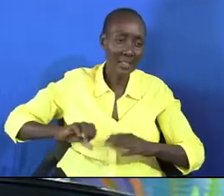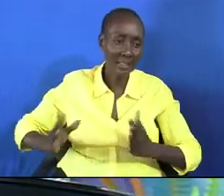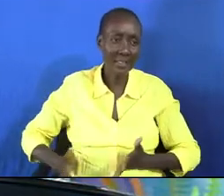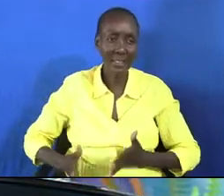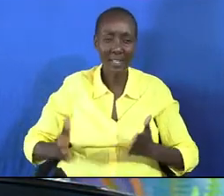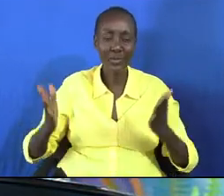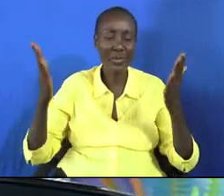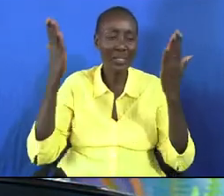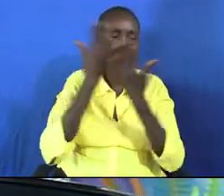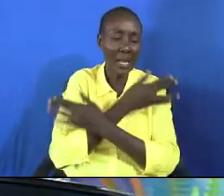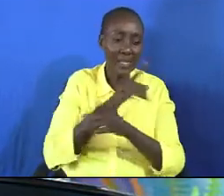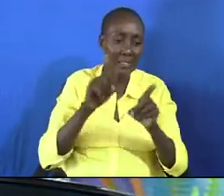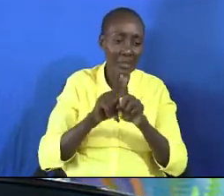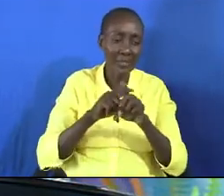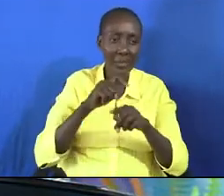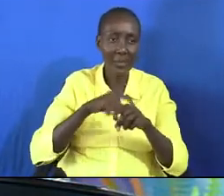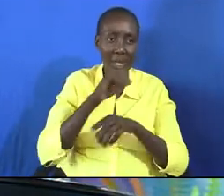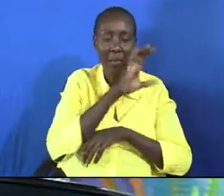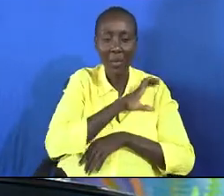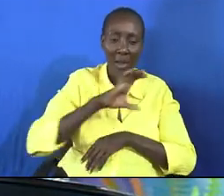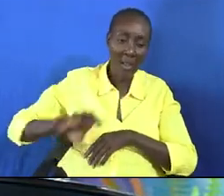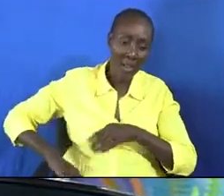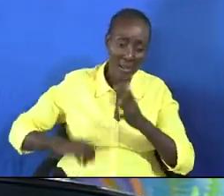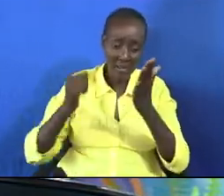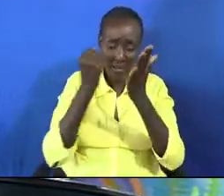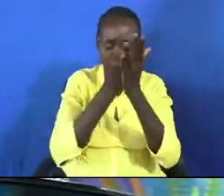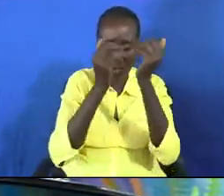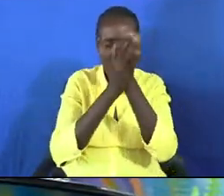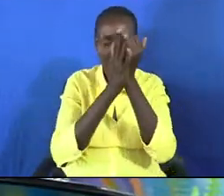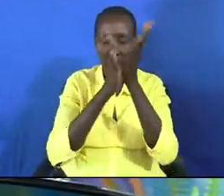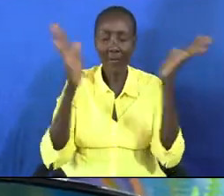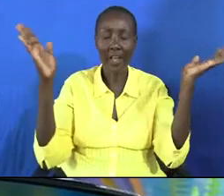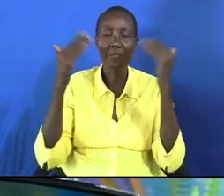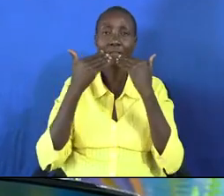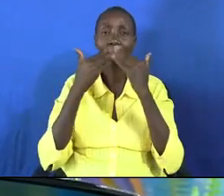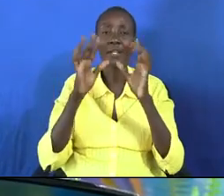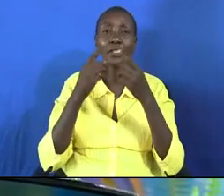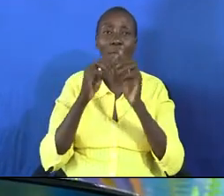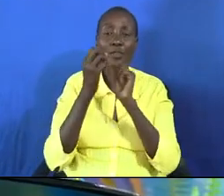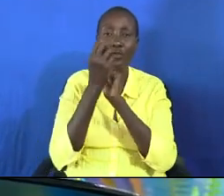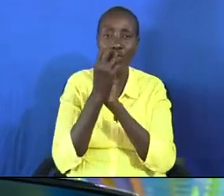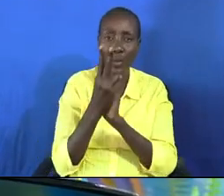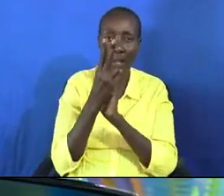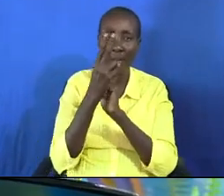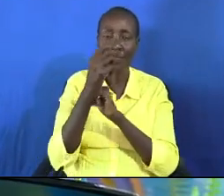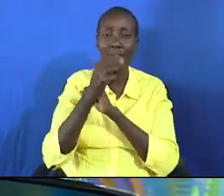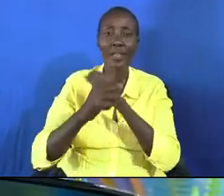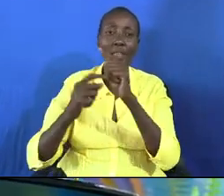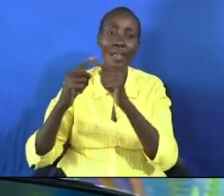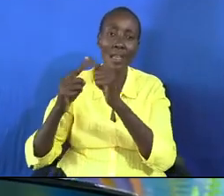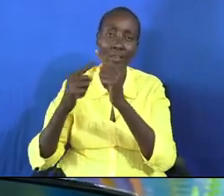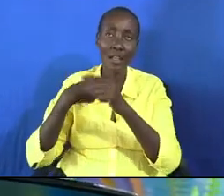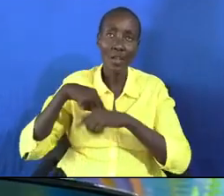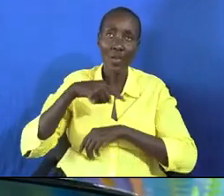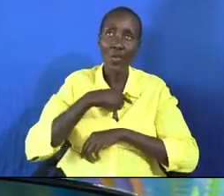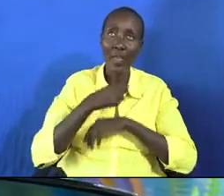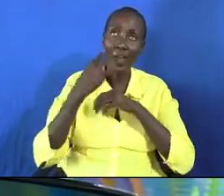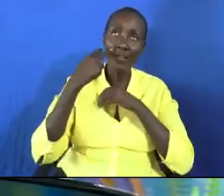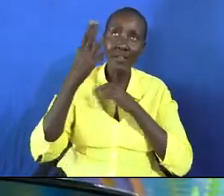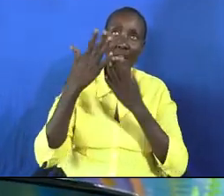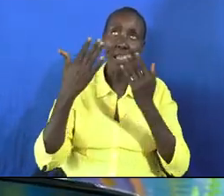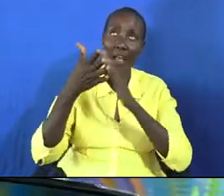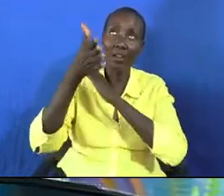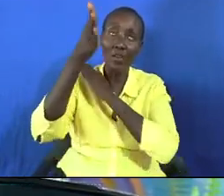as when Christ was crucified. But for 12 years, we have seen the hand of